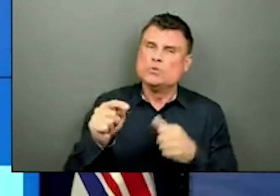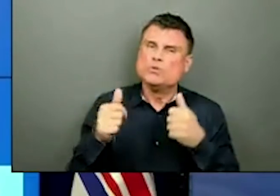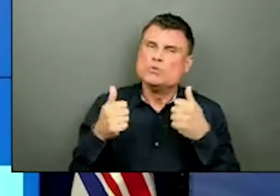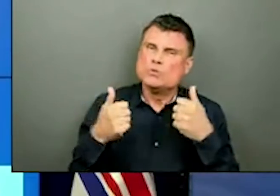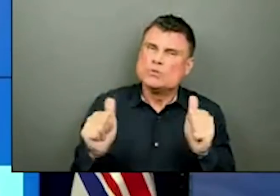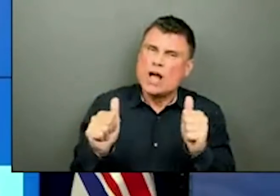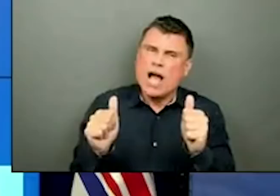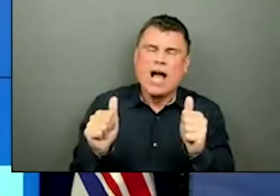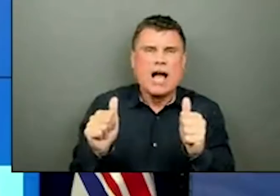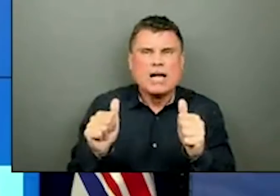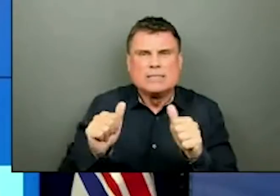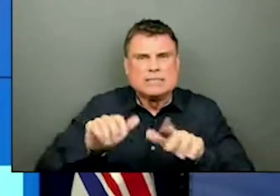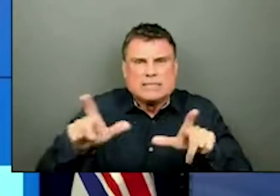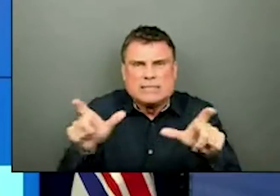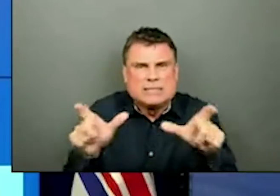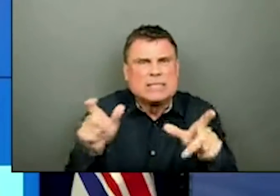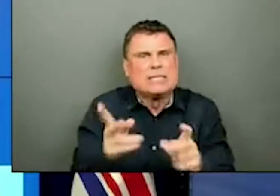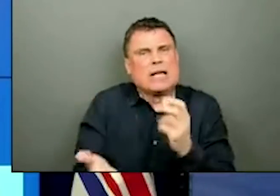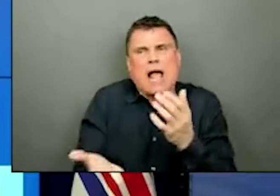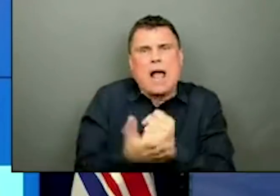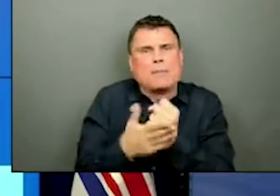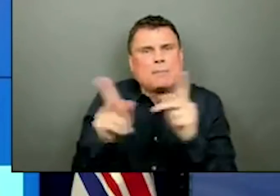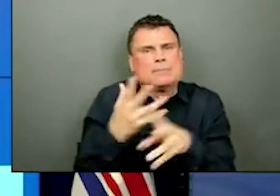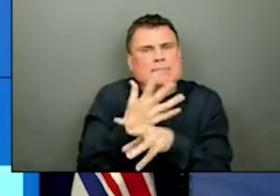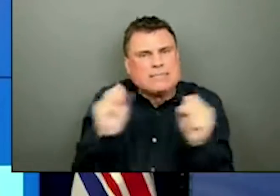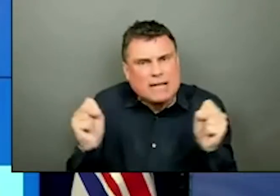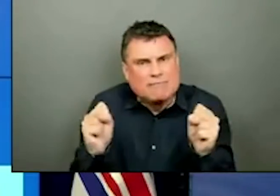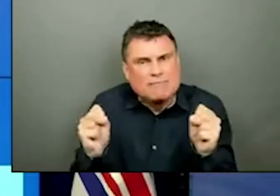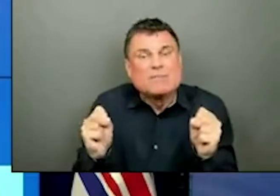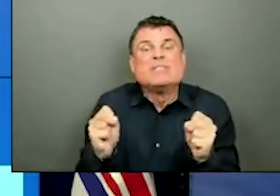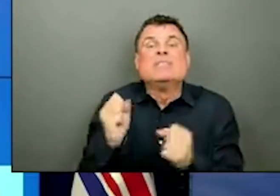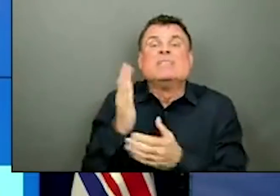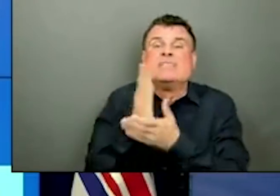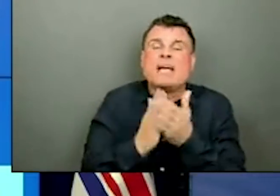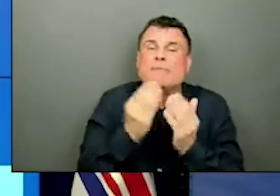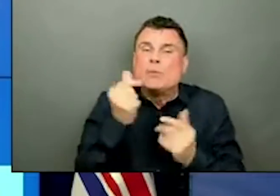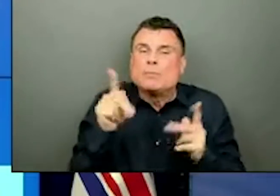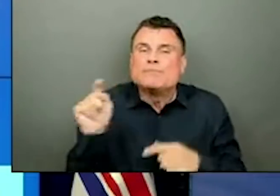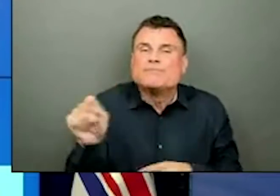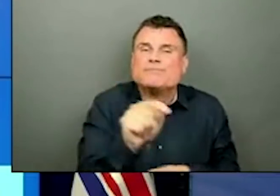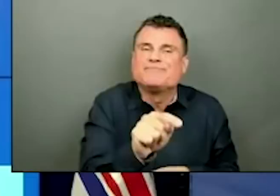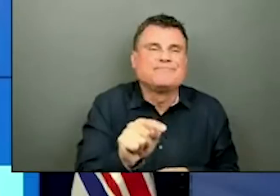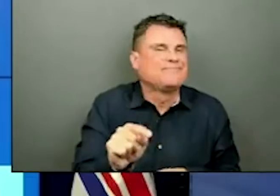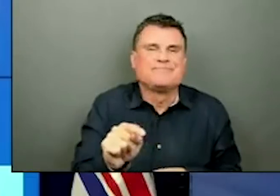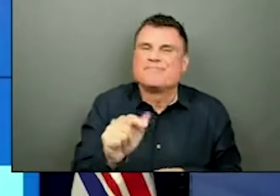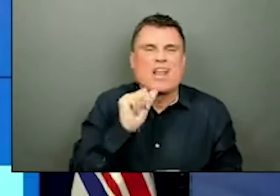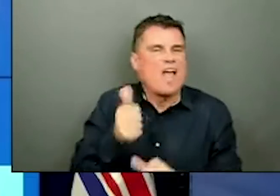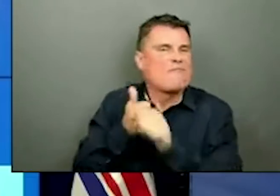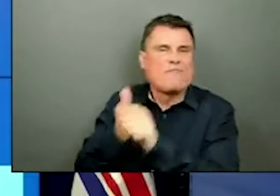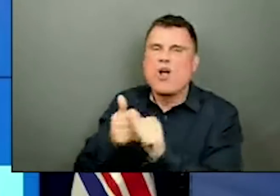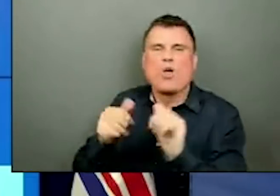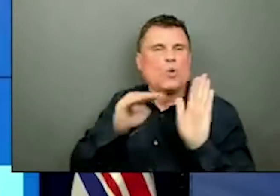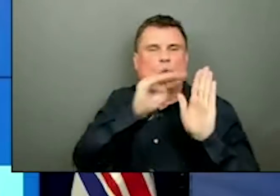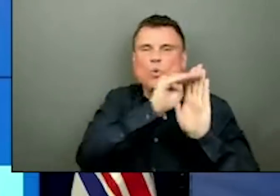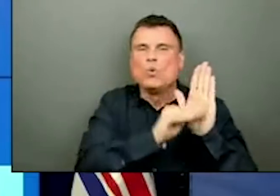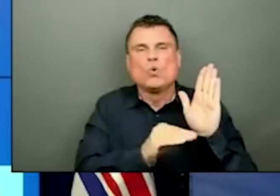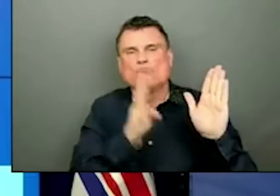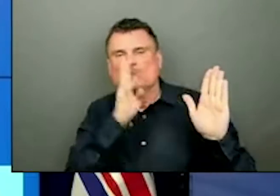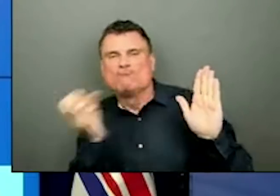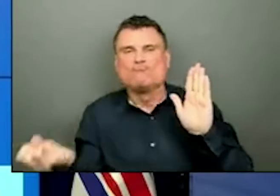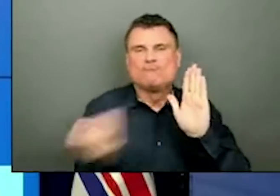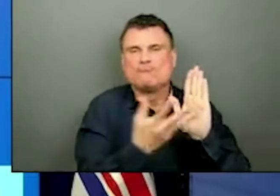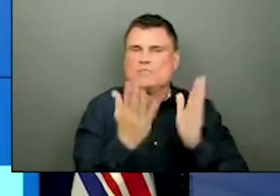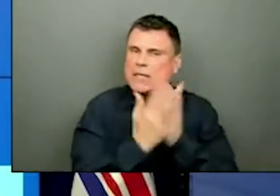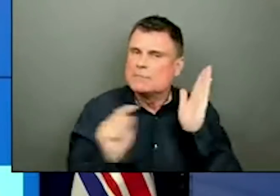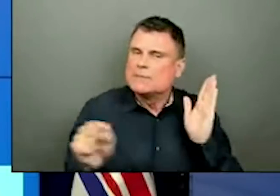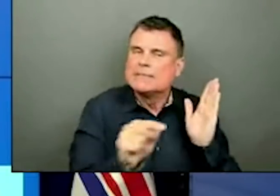know there are a small number of bad actors out there. So I have one message to those businesses. If you are